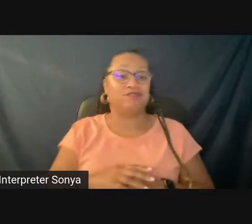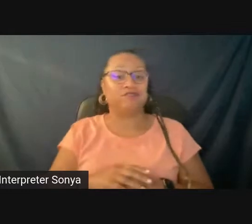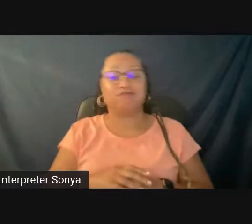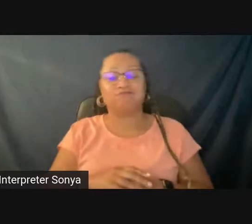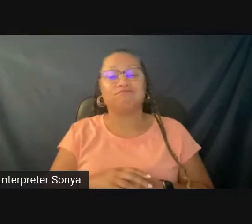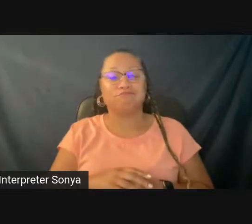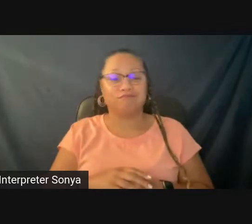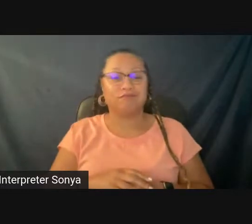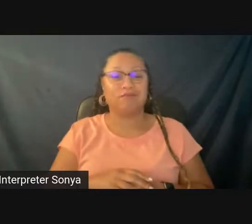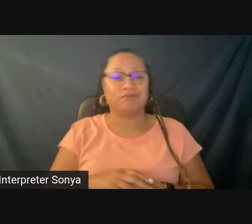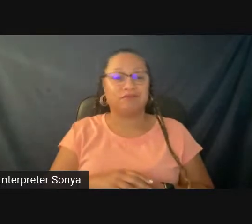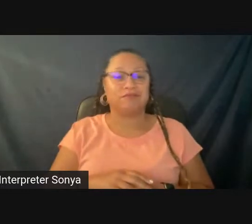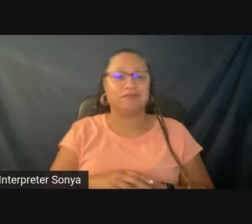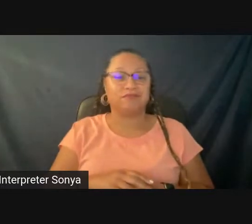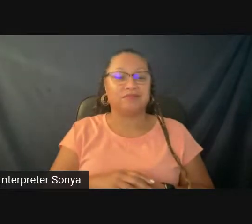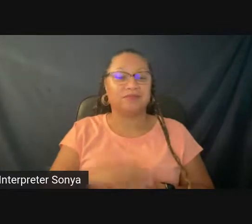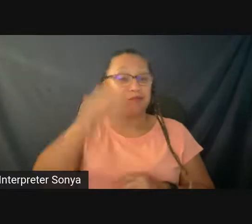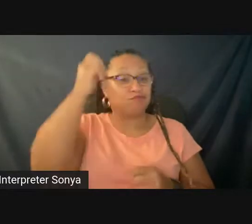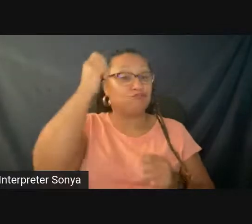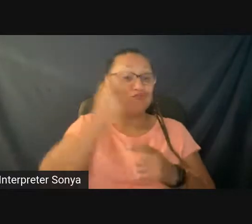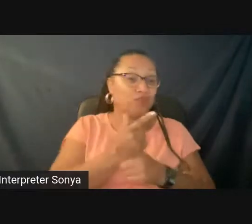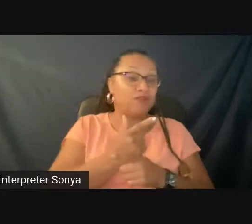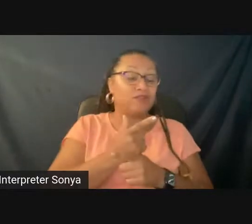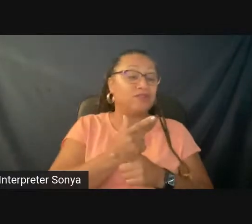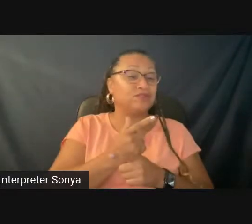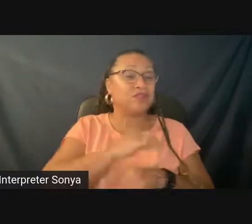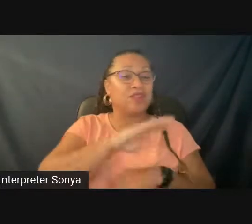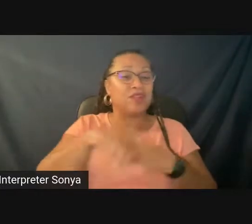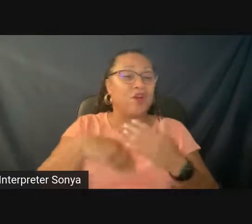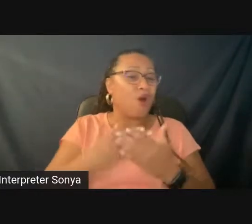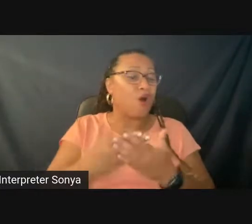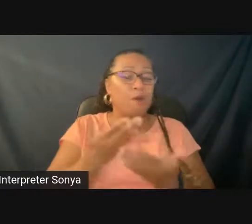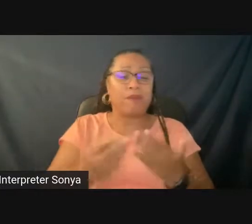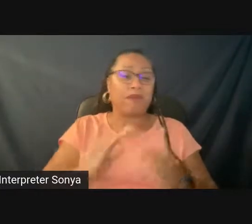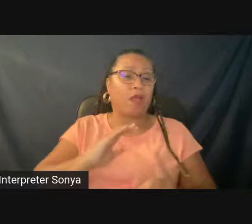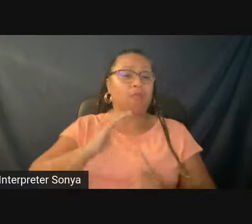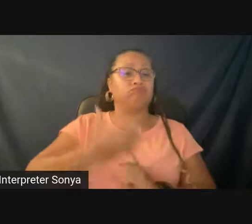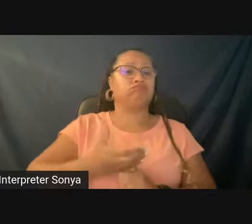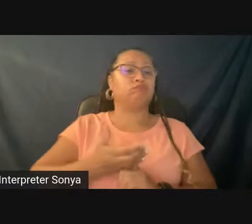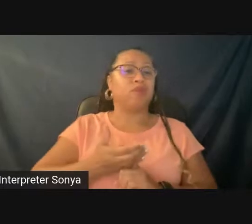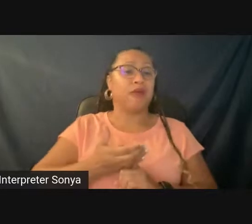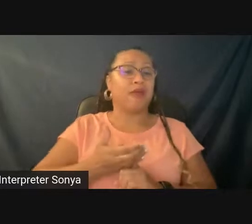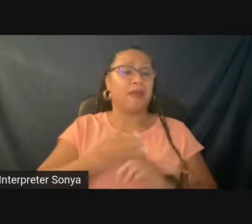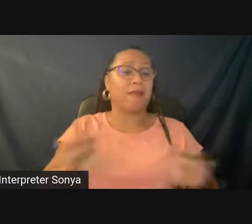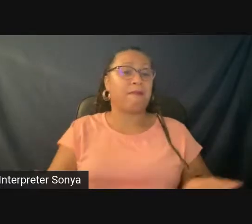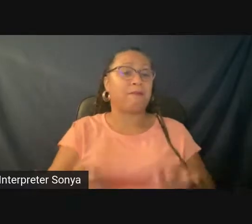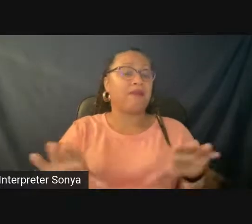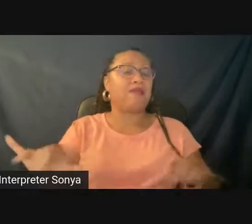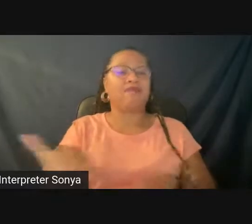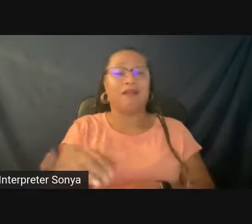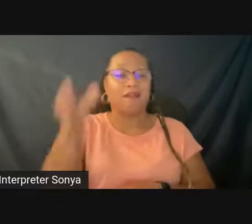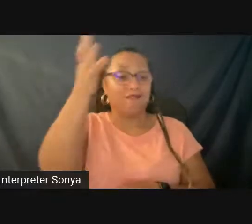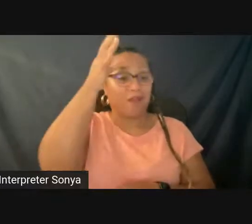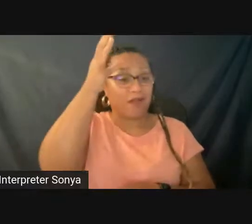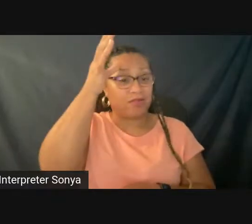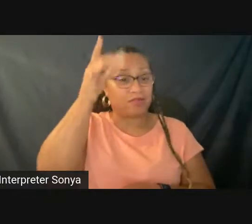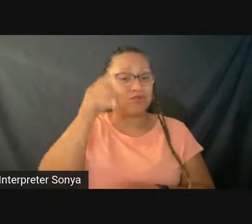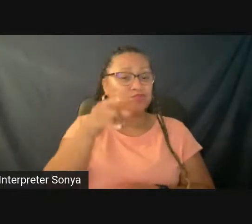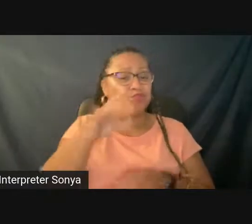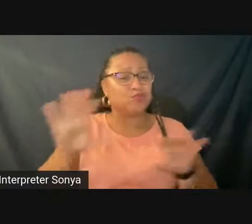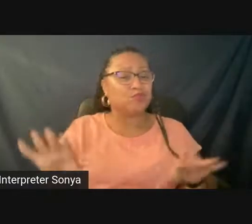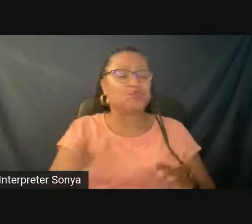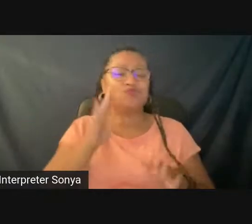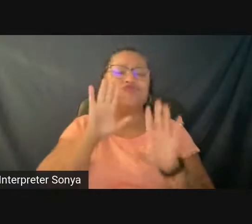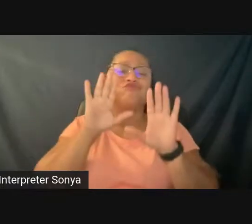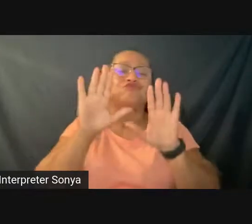brothers that are standing in as fathers doing a great job.